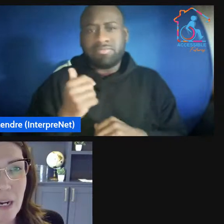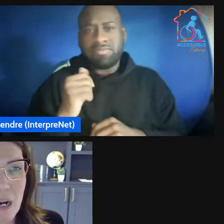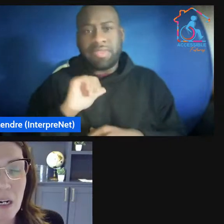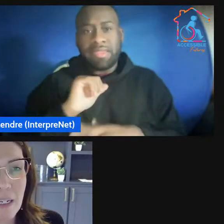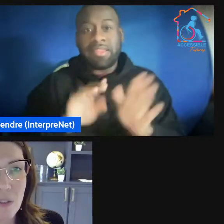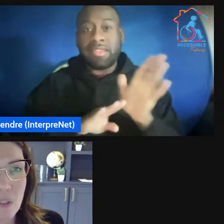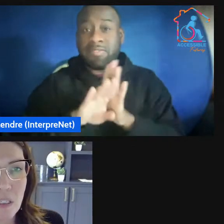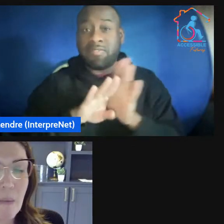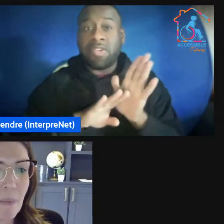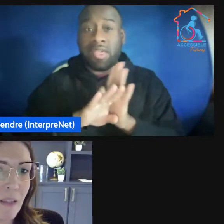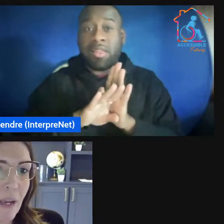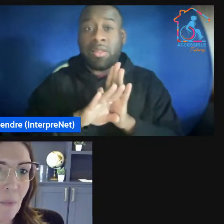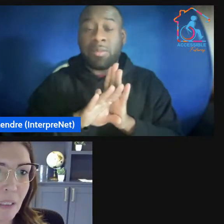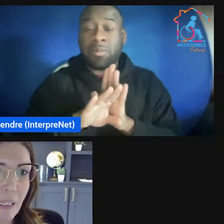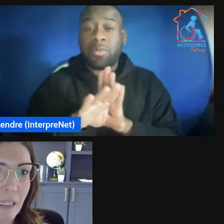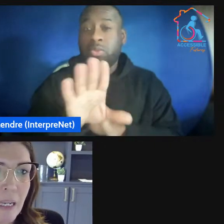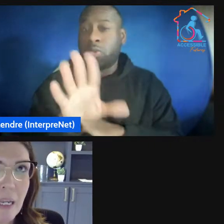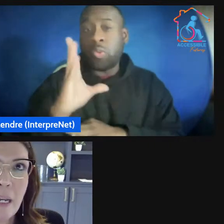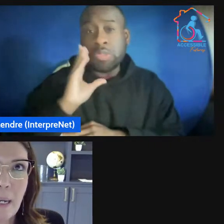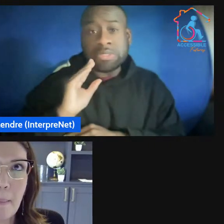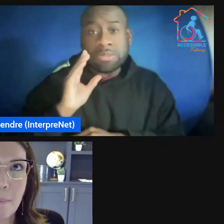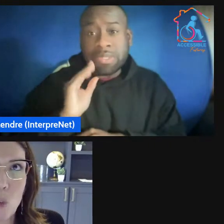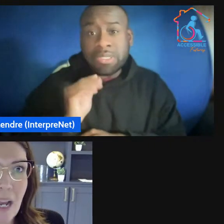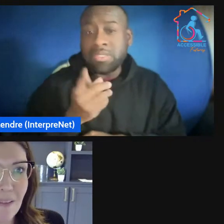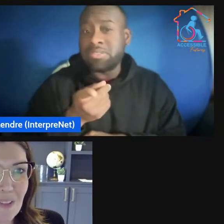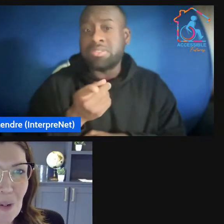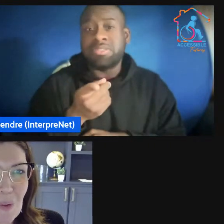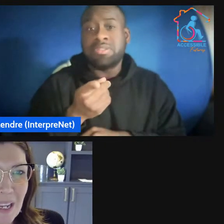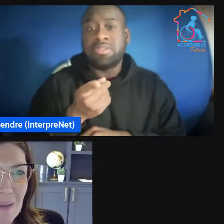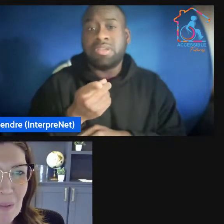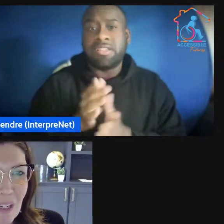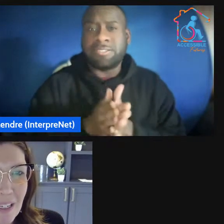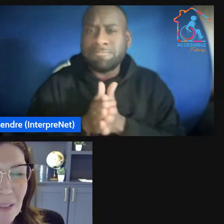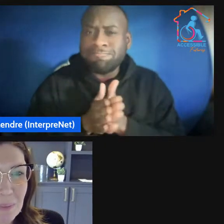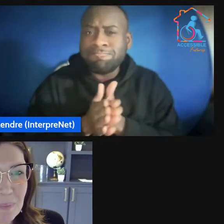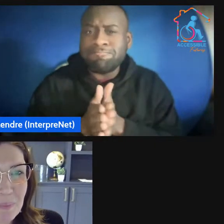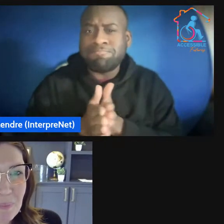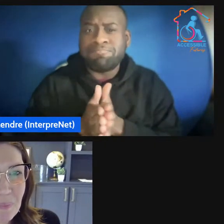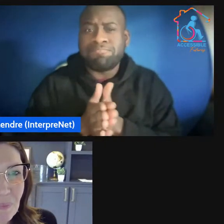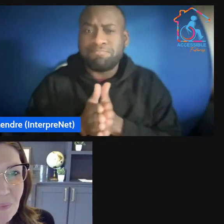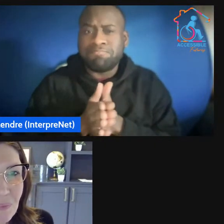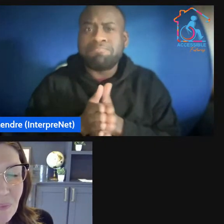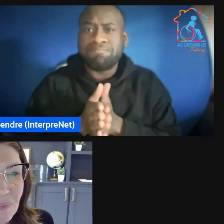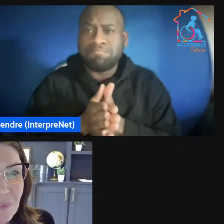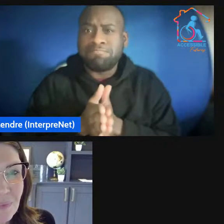wherever they are is just something that really drives who I am and what I do.